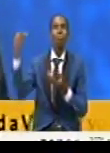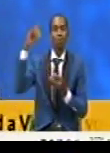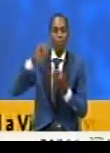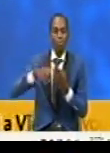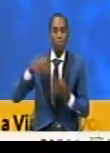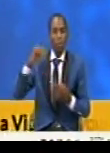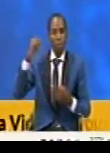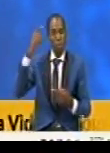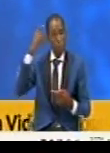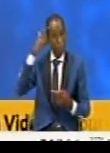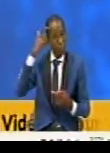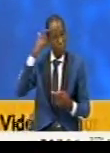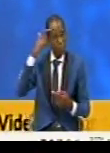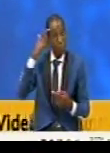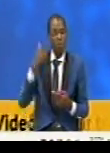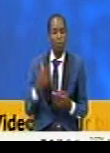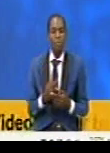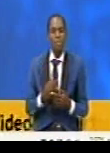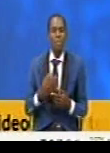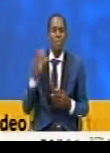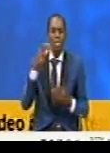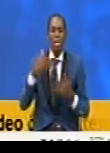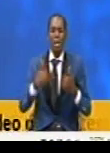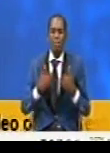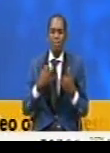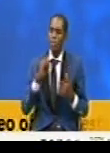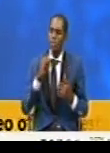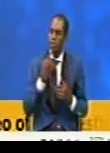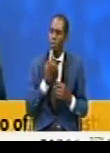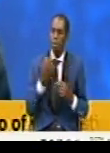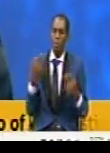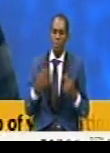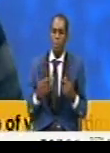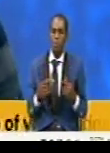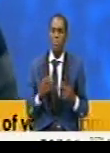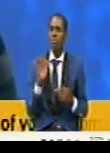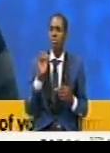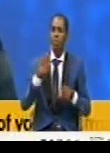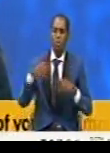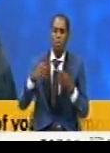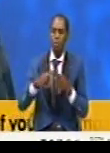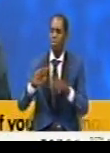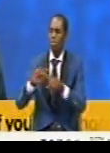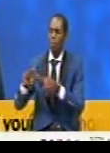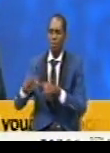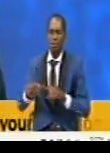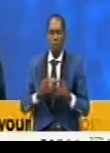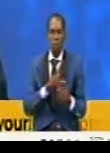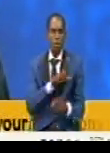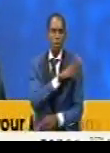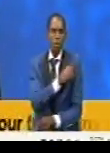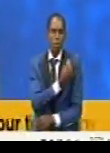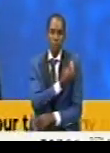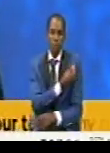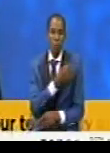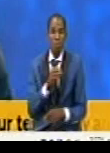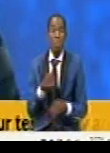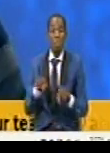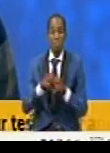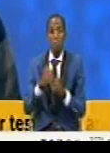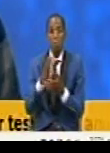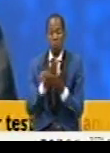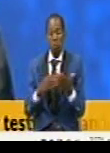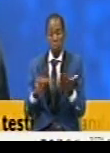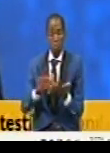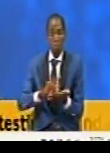Radiating from my chest to my back, from my back to my brain. I have been having serious, this pain, I've been going from hospital